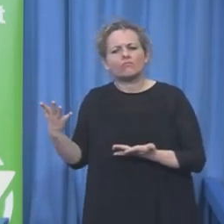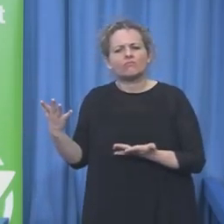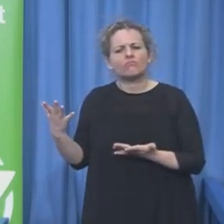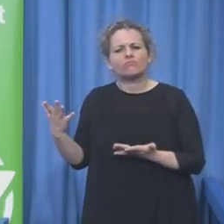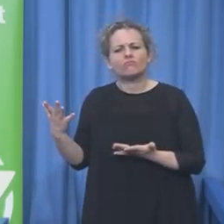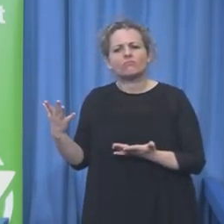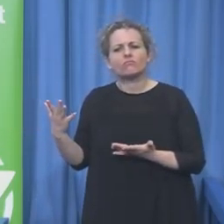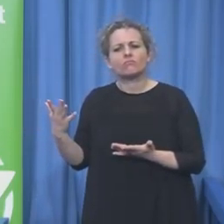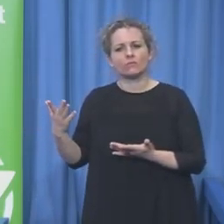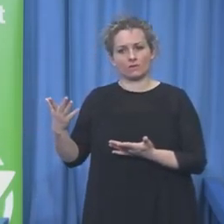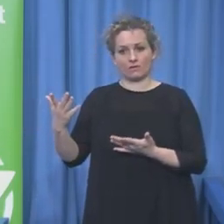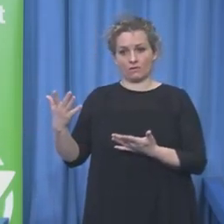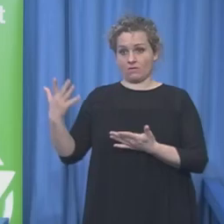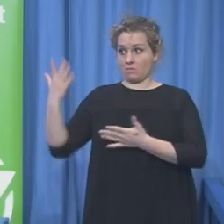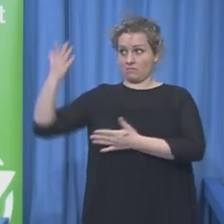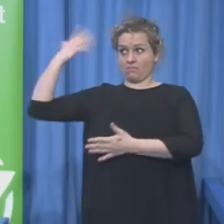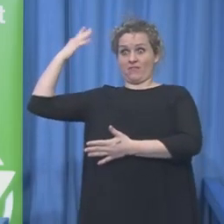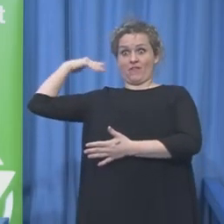and future here.